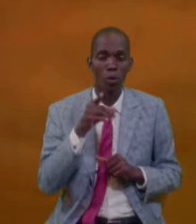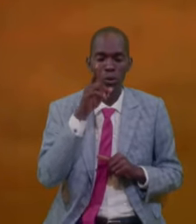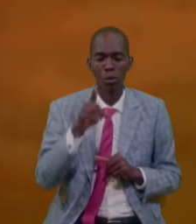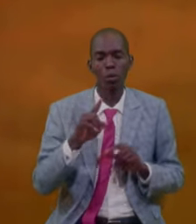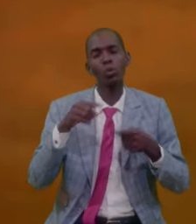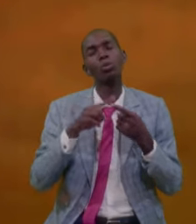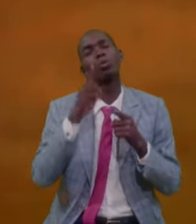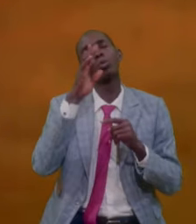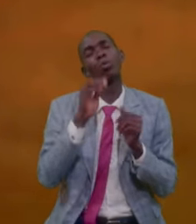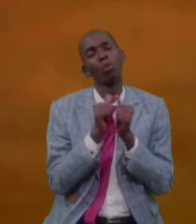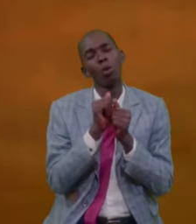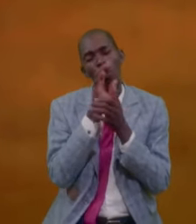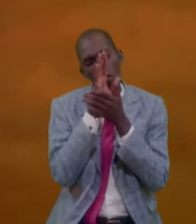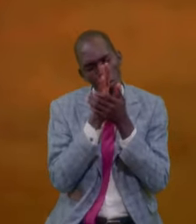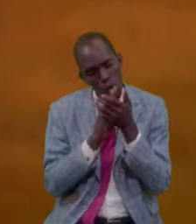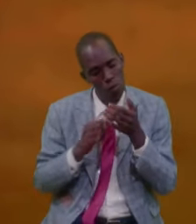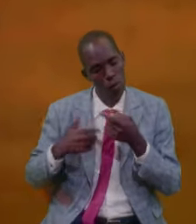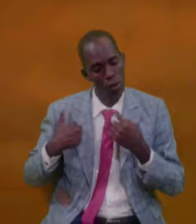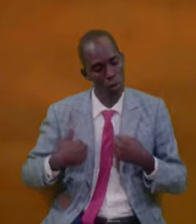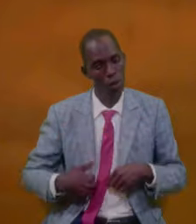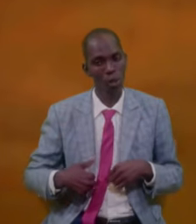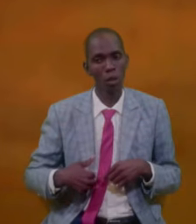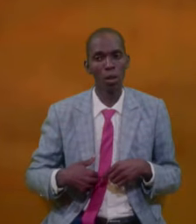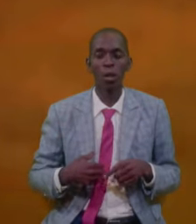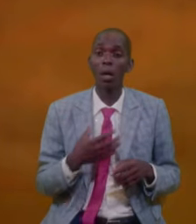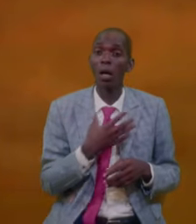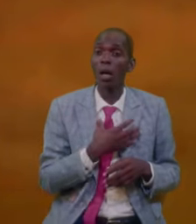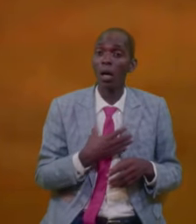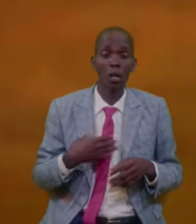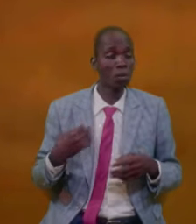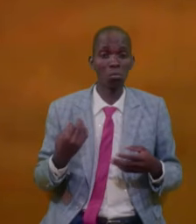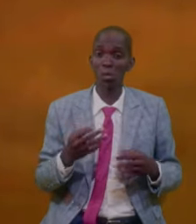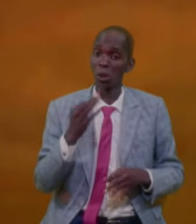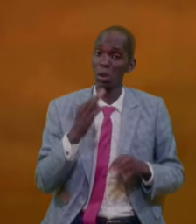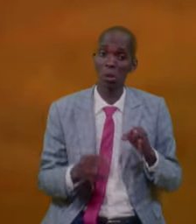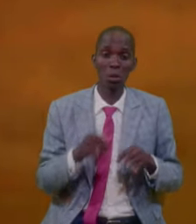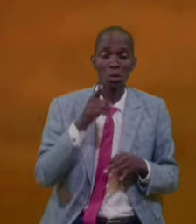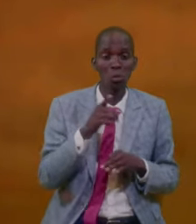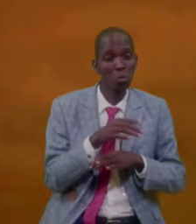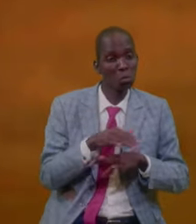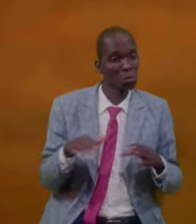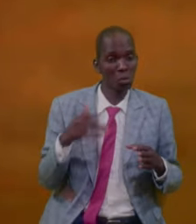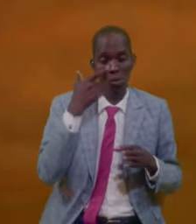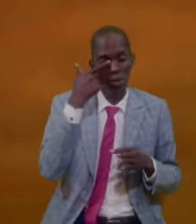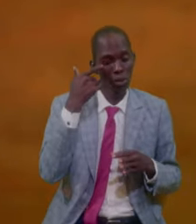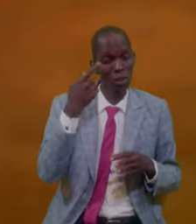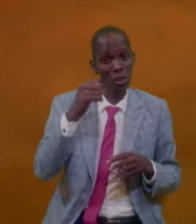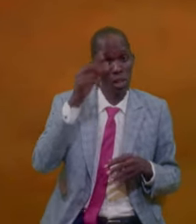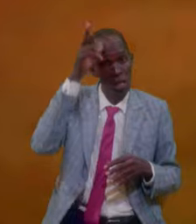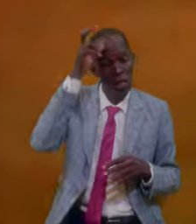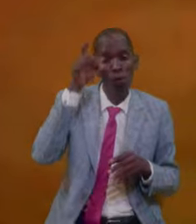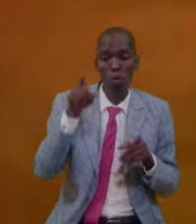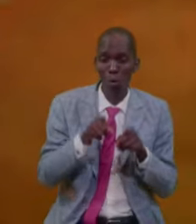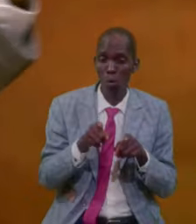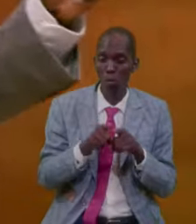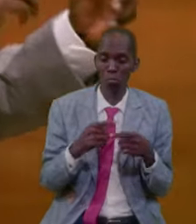sober heart? He said, if you don't, well, the devils tremble when they hear of the coming judgment